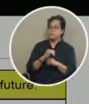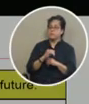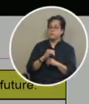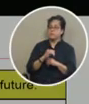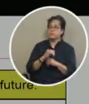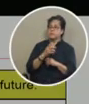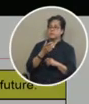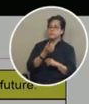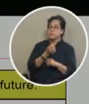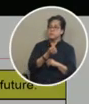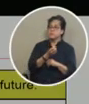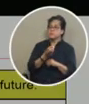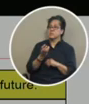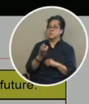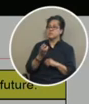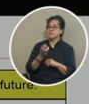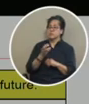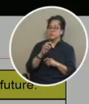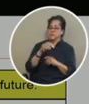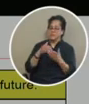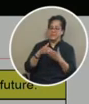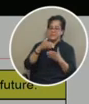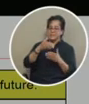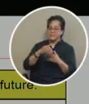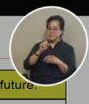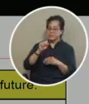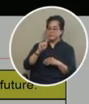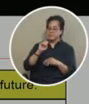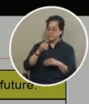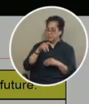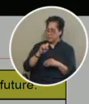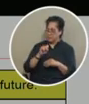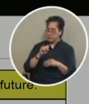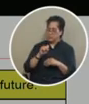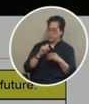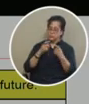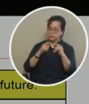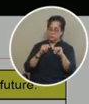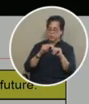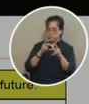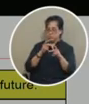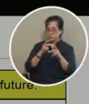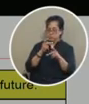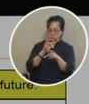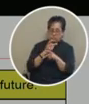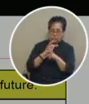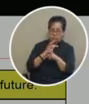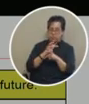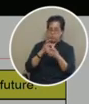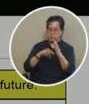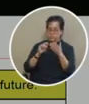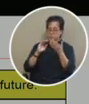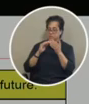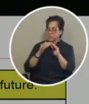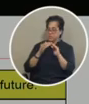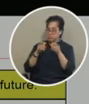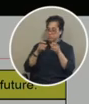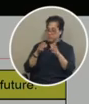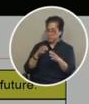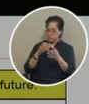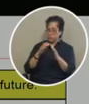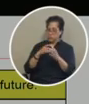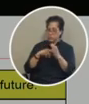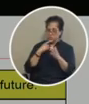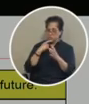A number of the next steps that we're doing now to just address and to what the city manager provided in terms